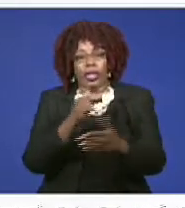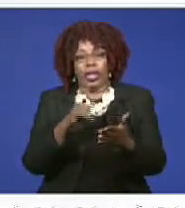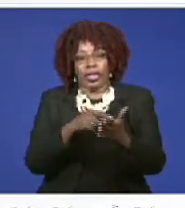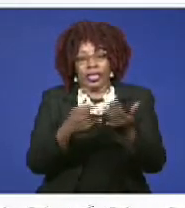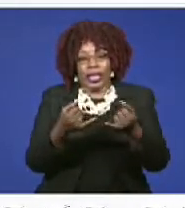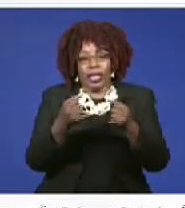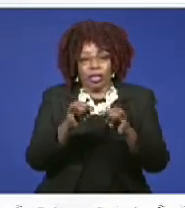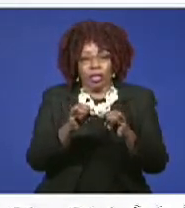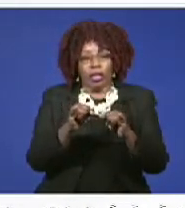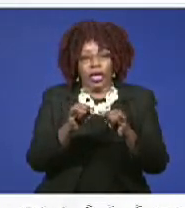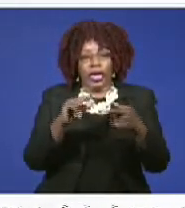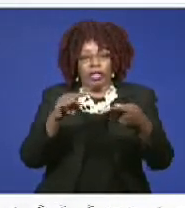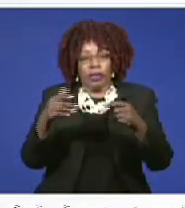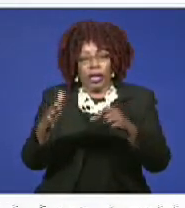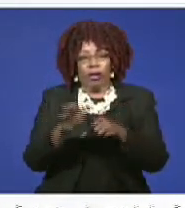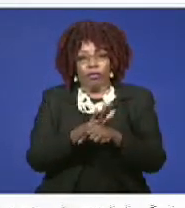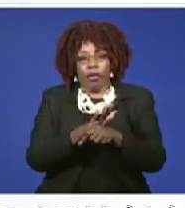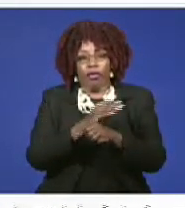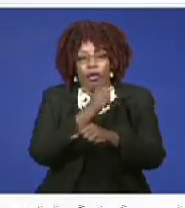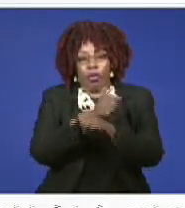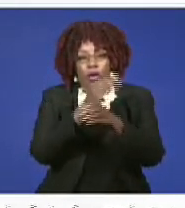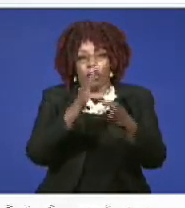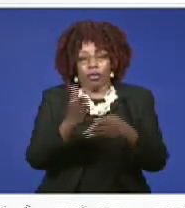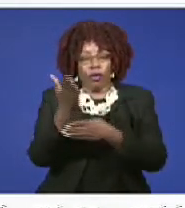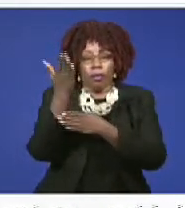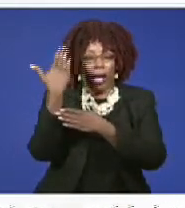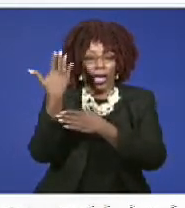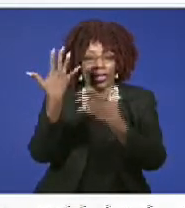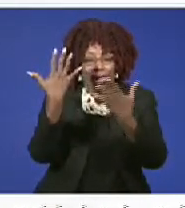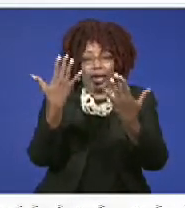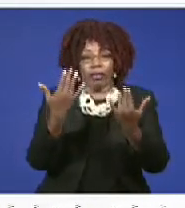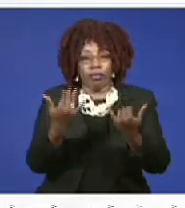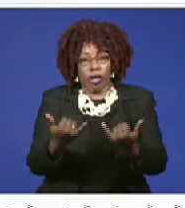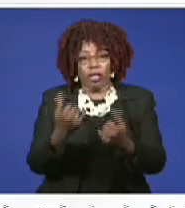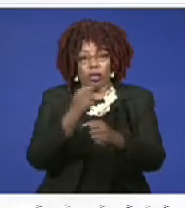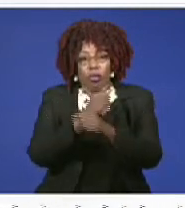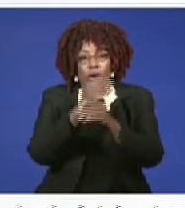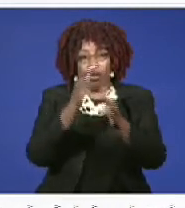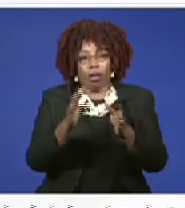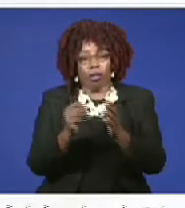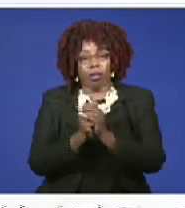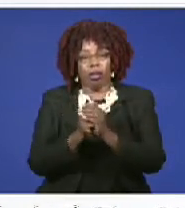as especially painful for employees, both past and present. Bank